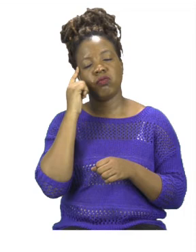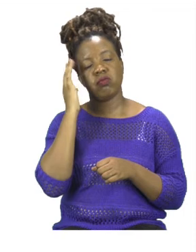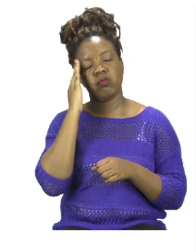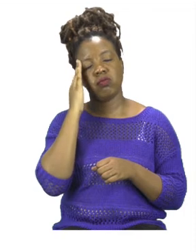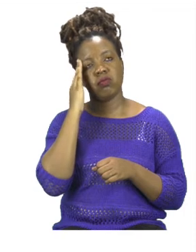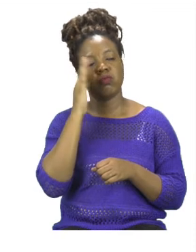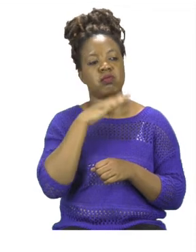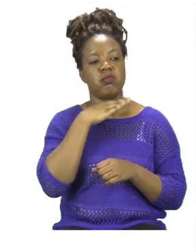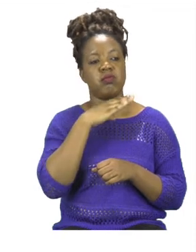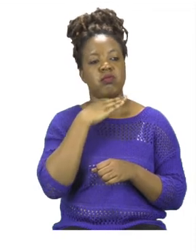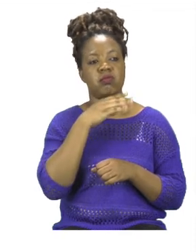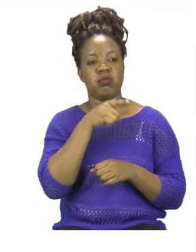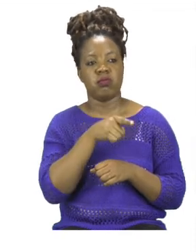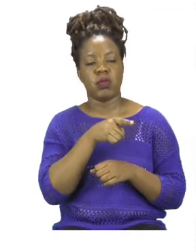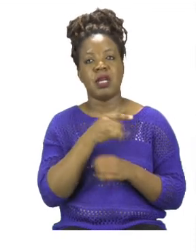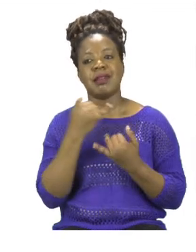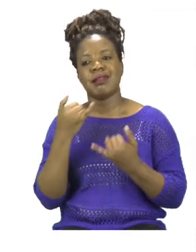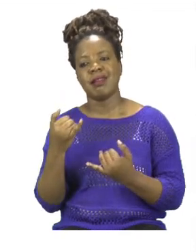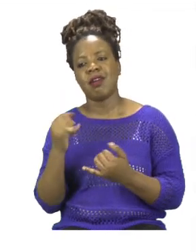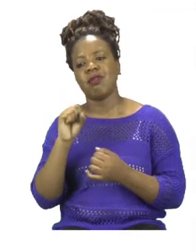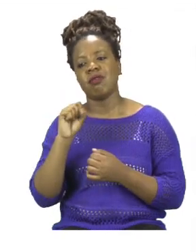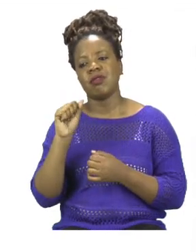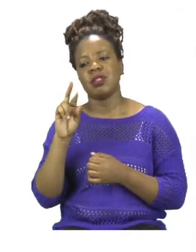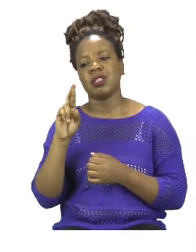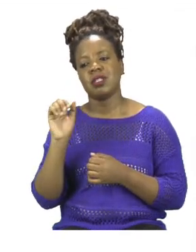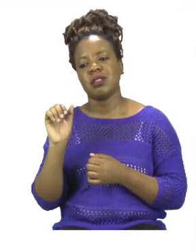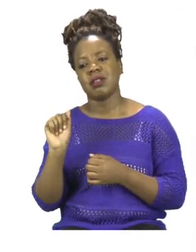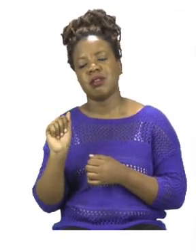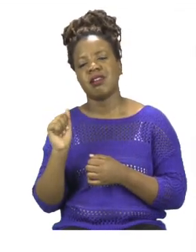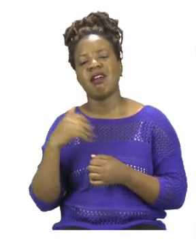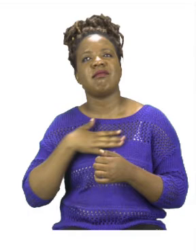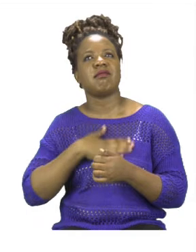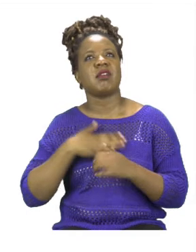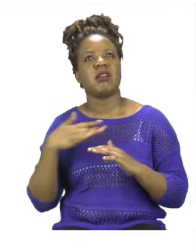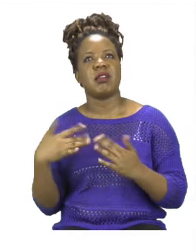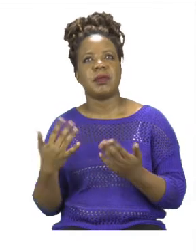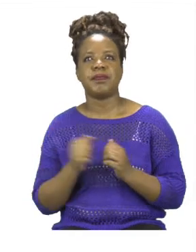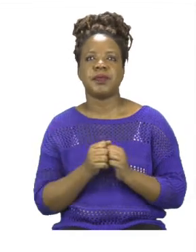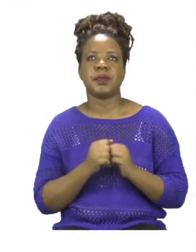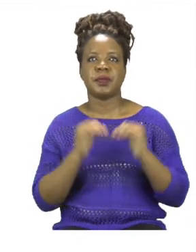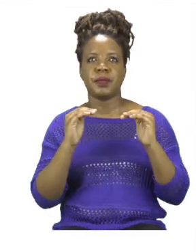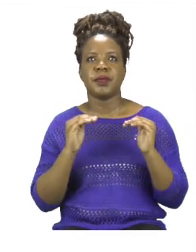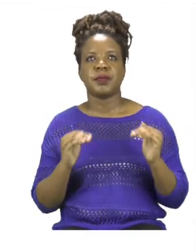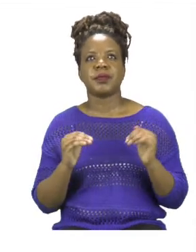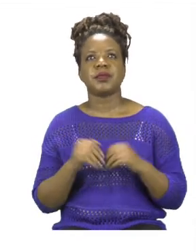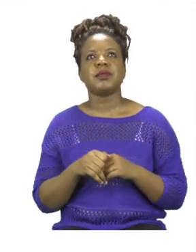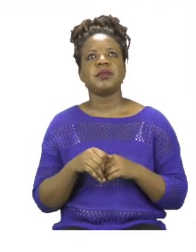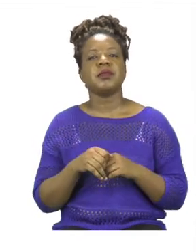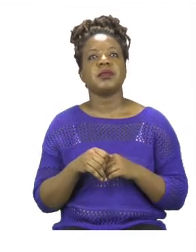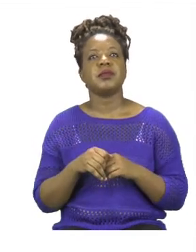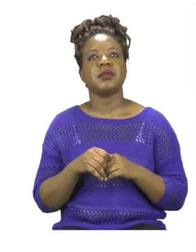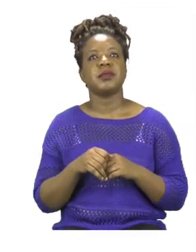saying. Let's now take a look at the other one. It says, when Sam's mother forgot to pick him up